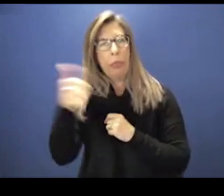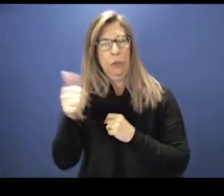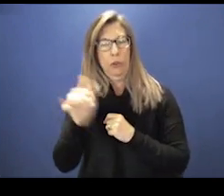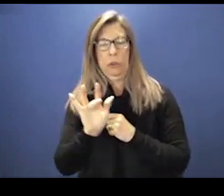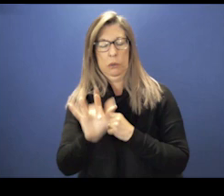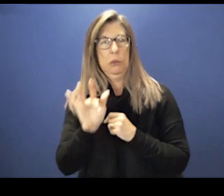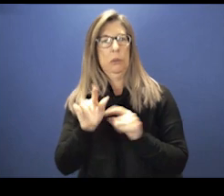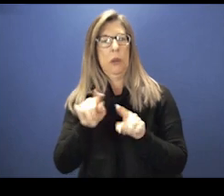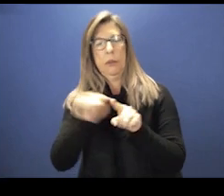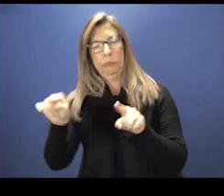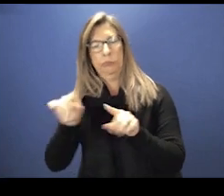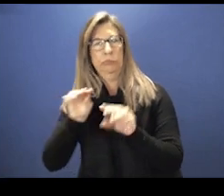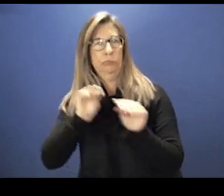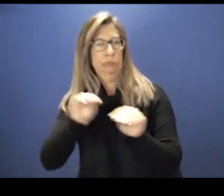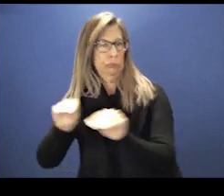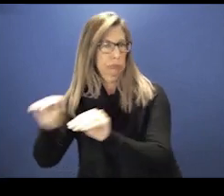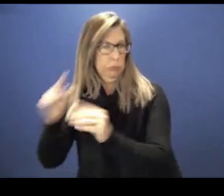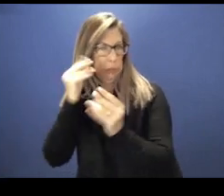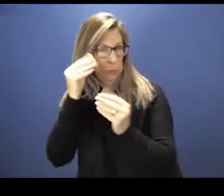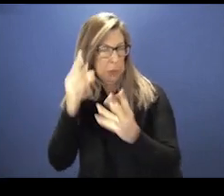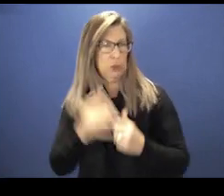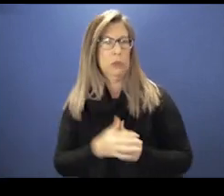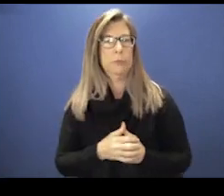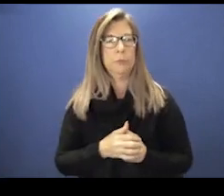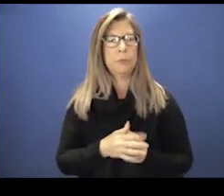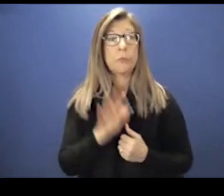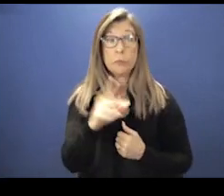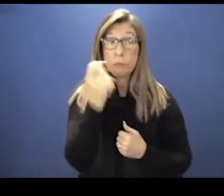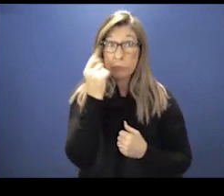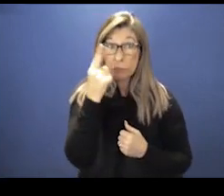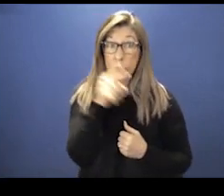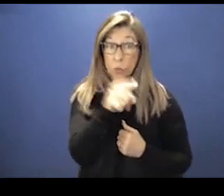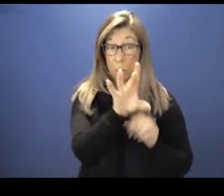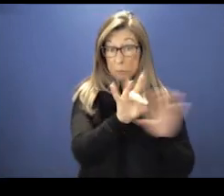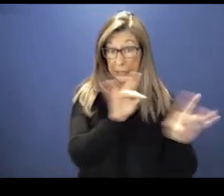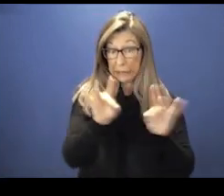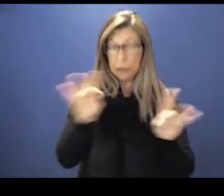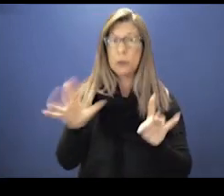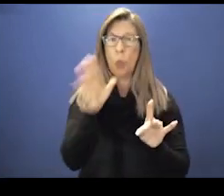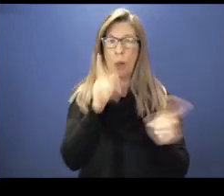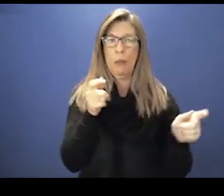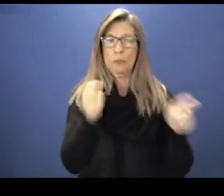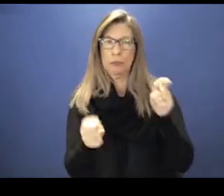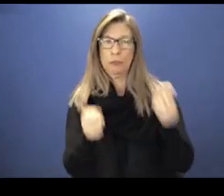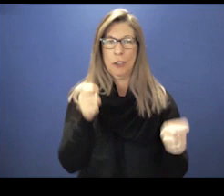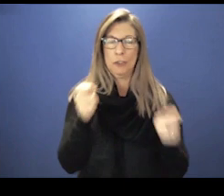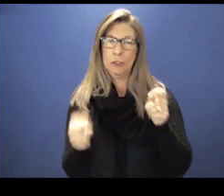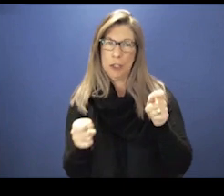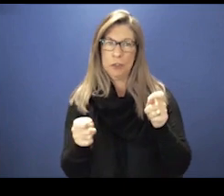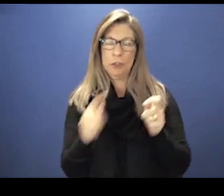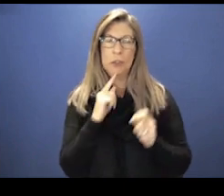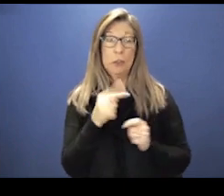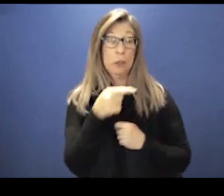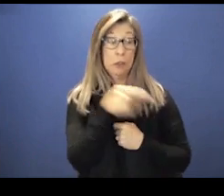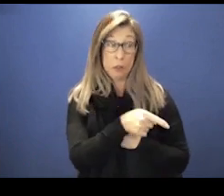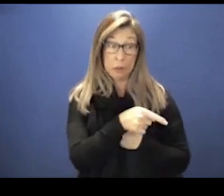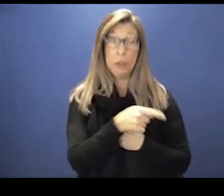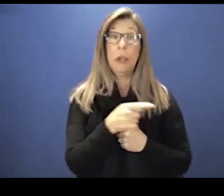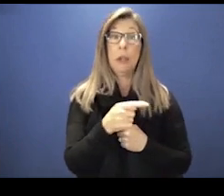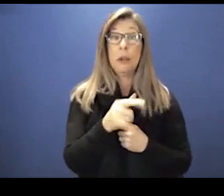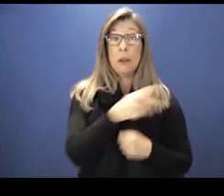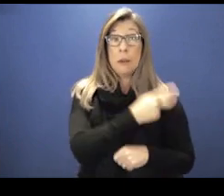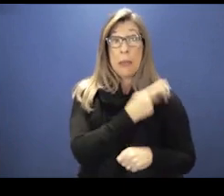The following questions will be dynamic based on your initial selections. When effects of your patient's impairment